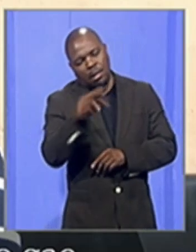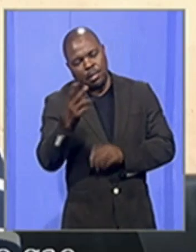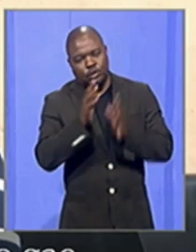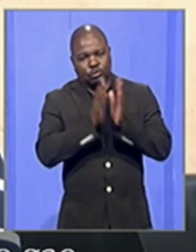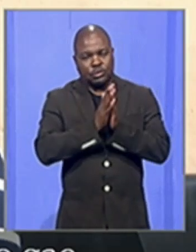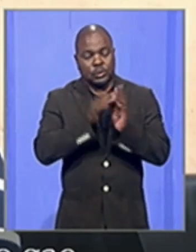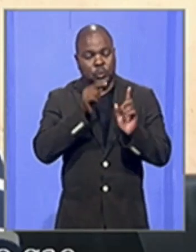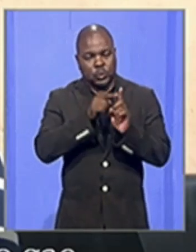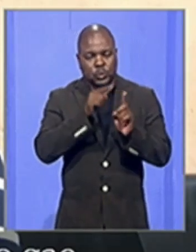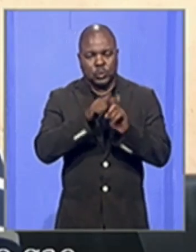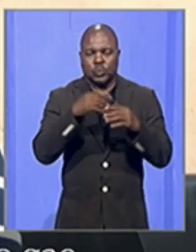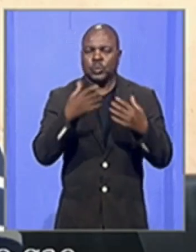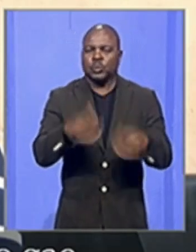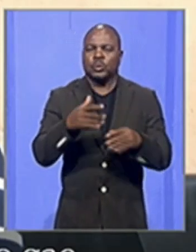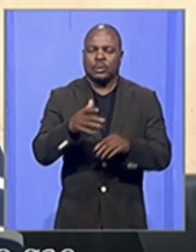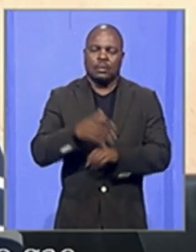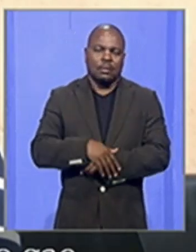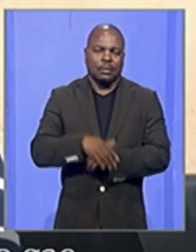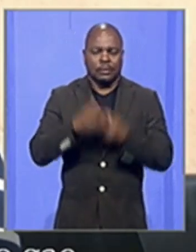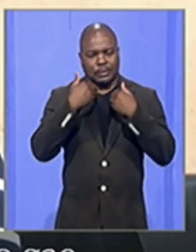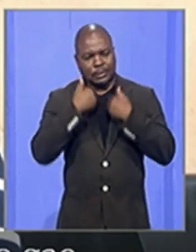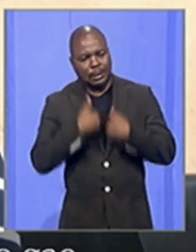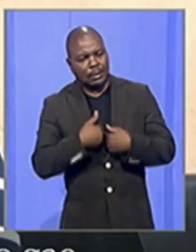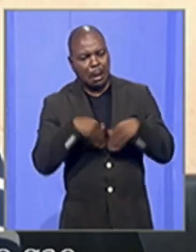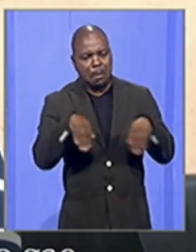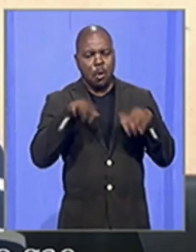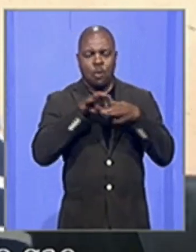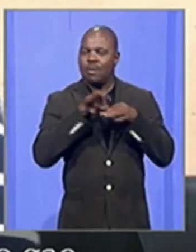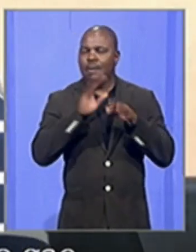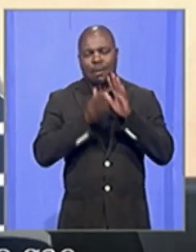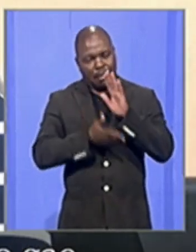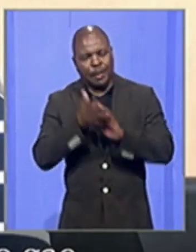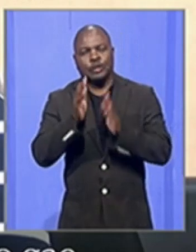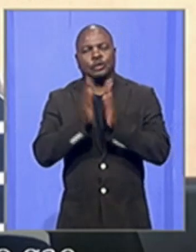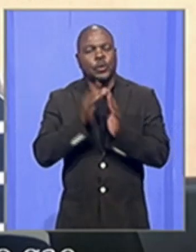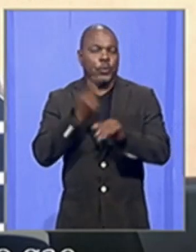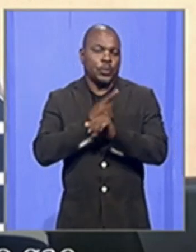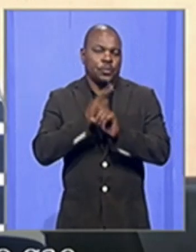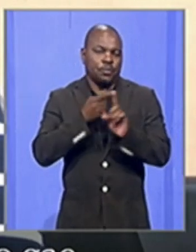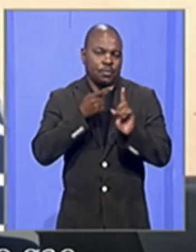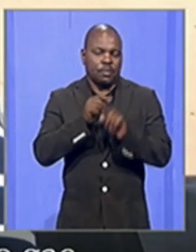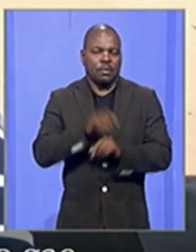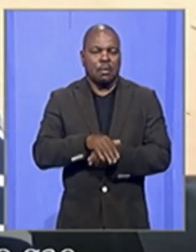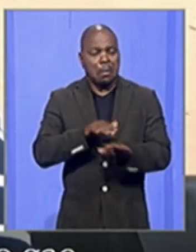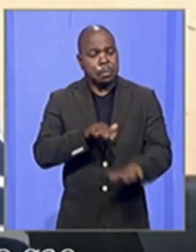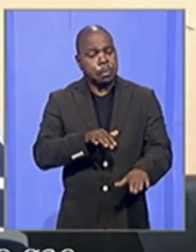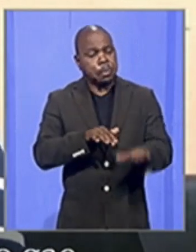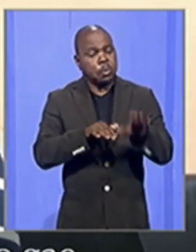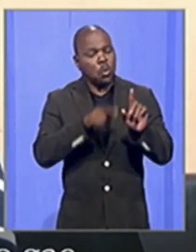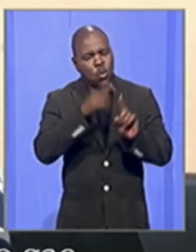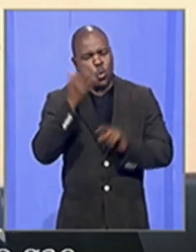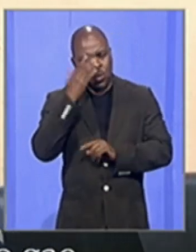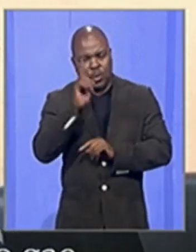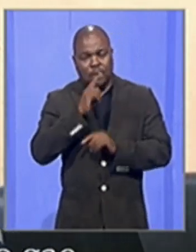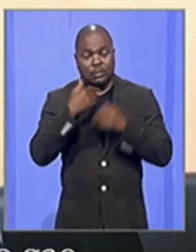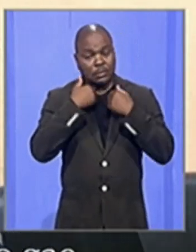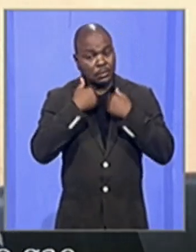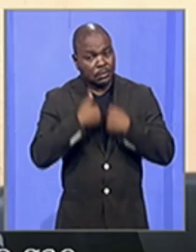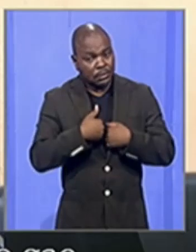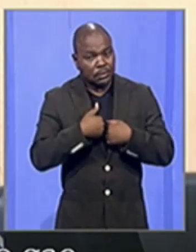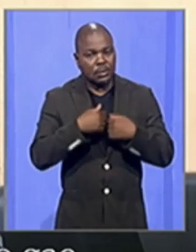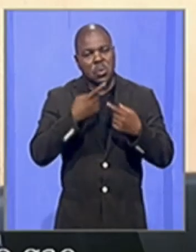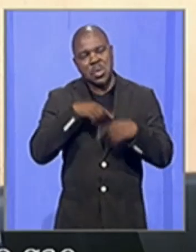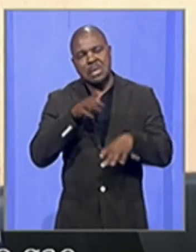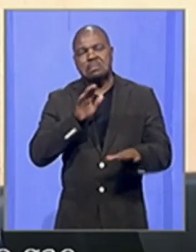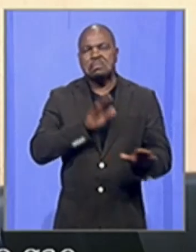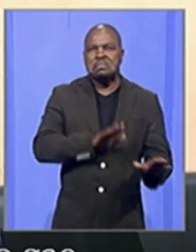ngwana e leng gore tota ga batla gore Sunday se ka heta a sa ya gope ebile o gola mo lapeng a itse gore ha ena Sunday la rona re go ga